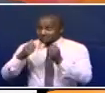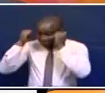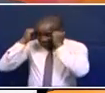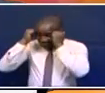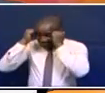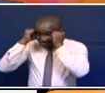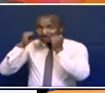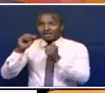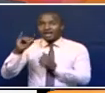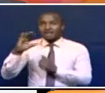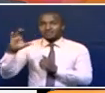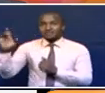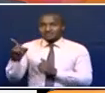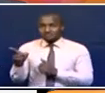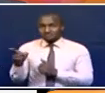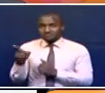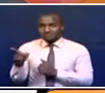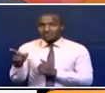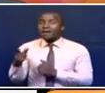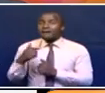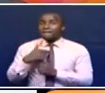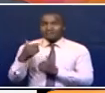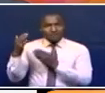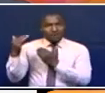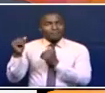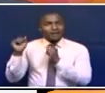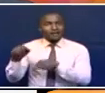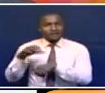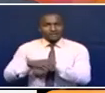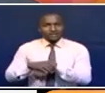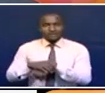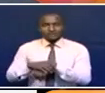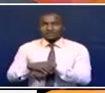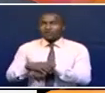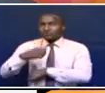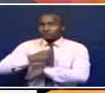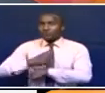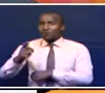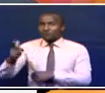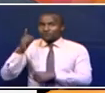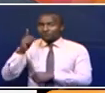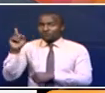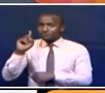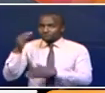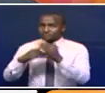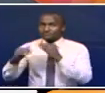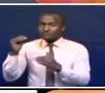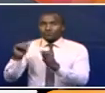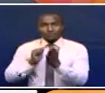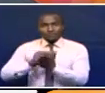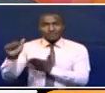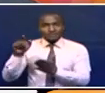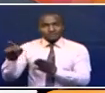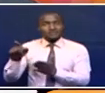on the ICC. All right? Mm-hmm. I hope I can get the Kenya, the School of Law, University of Nairobi, to publish this